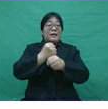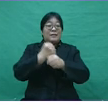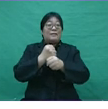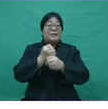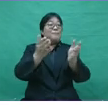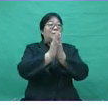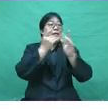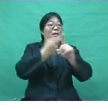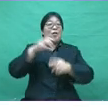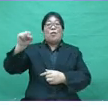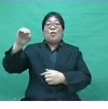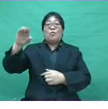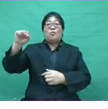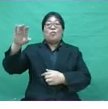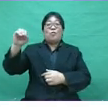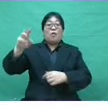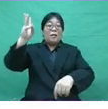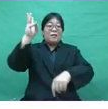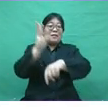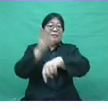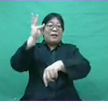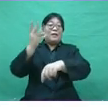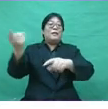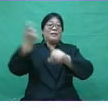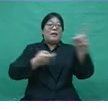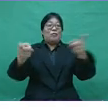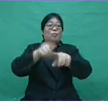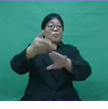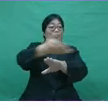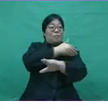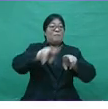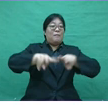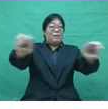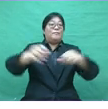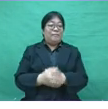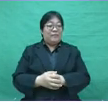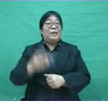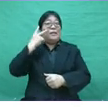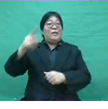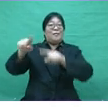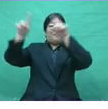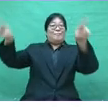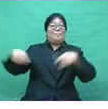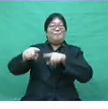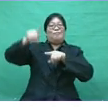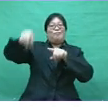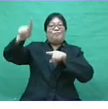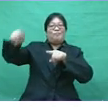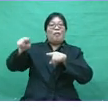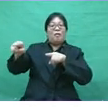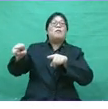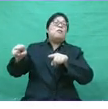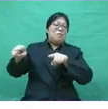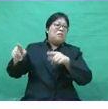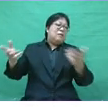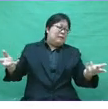than 6 times of that before the pandemic, as you can see in the chart displayed. A blessing indeed that